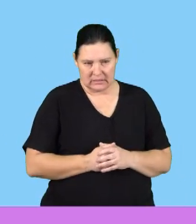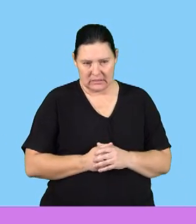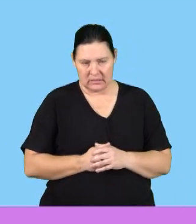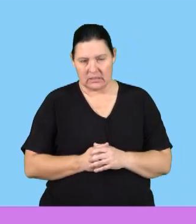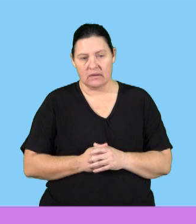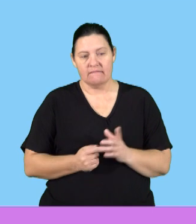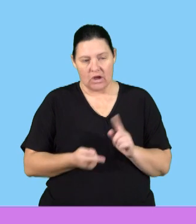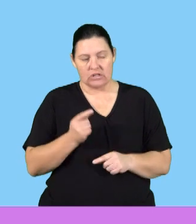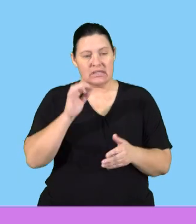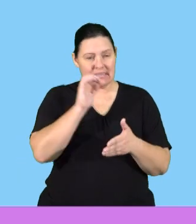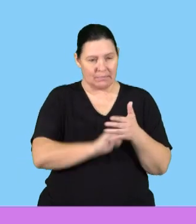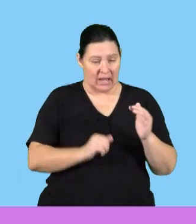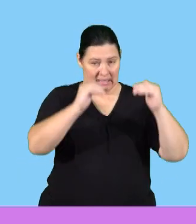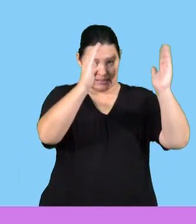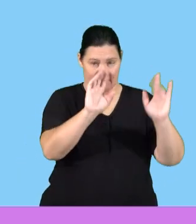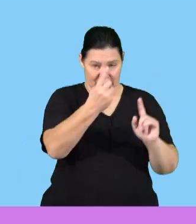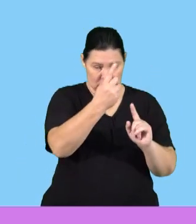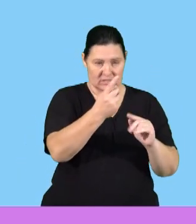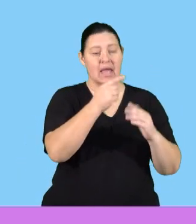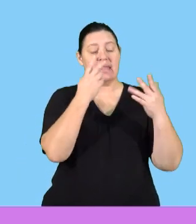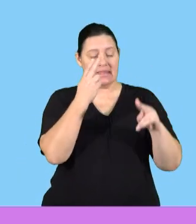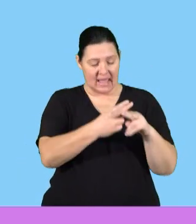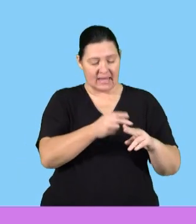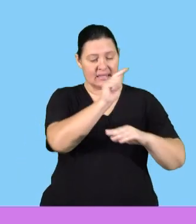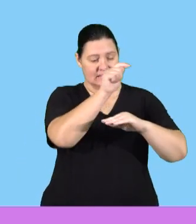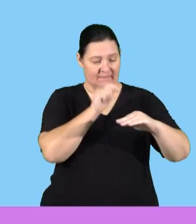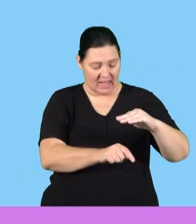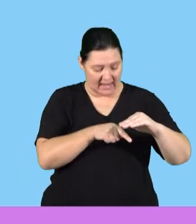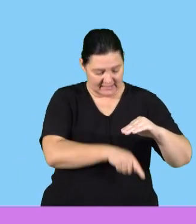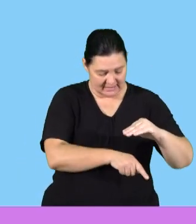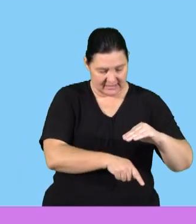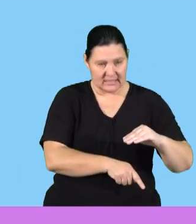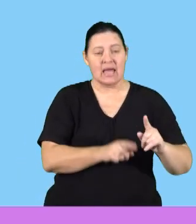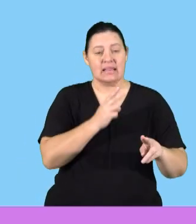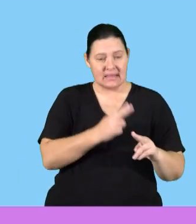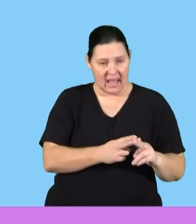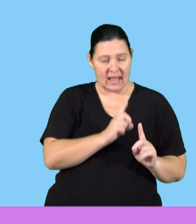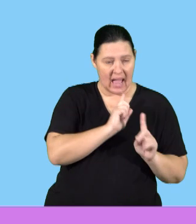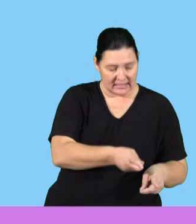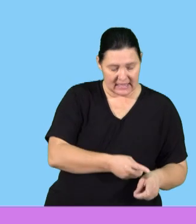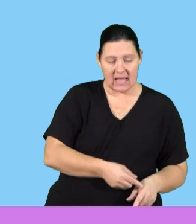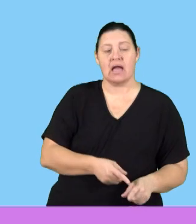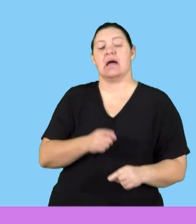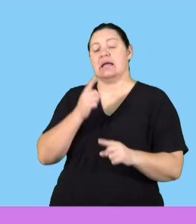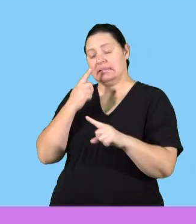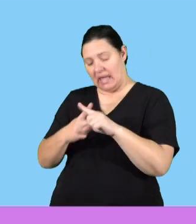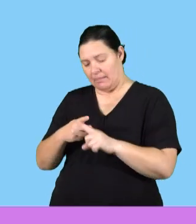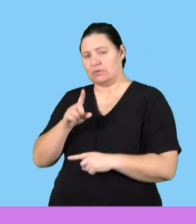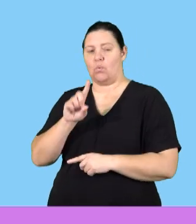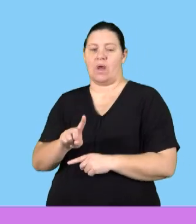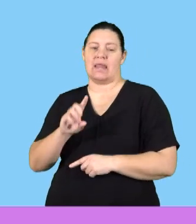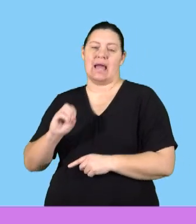values in the numerator first, and after finding your answer, divide by the previous value, multiply by 100 once